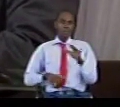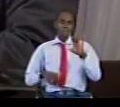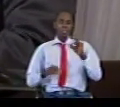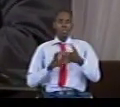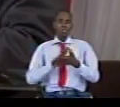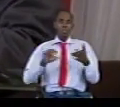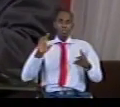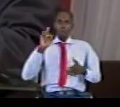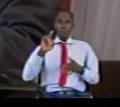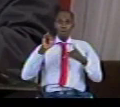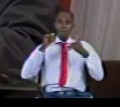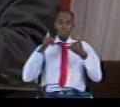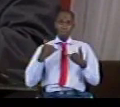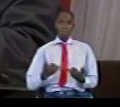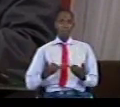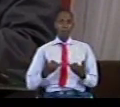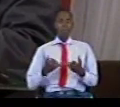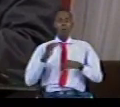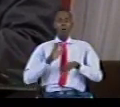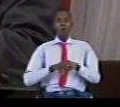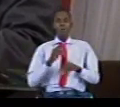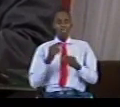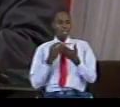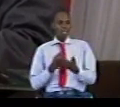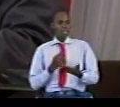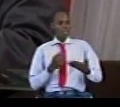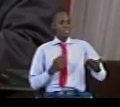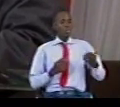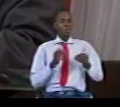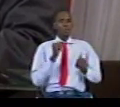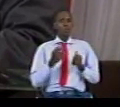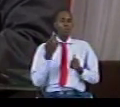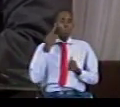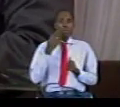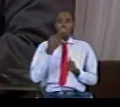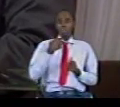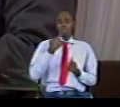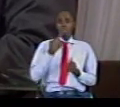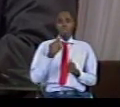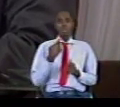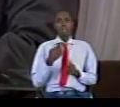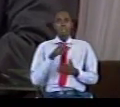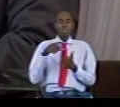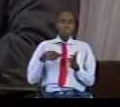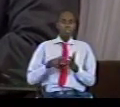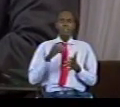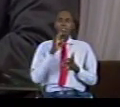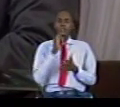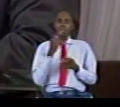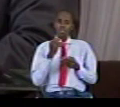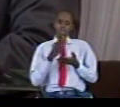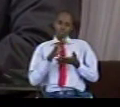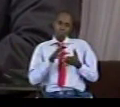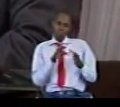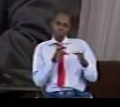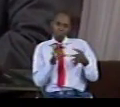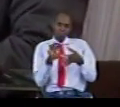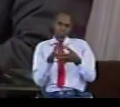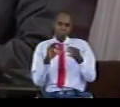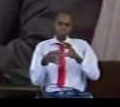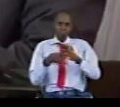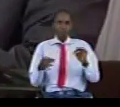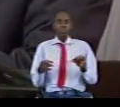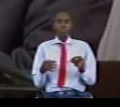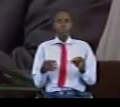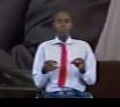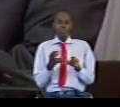Now, of the things which we have spoken, this is the sum. This is the summary. It